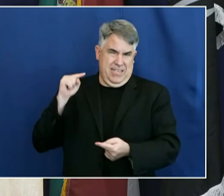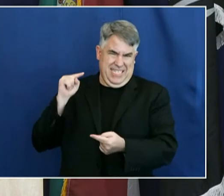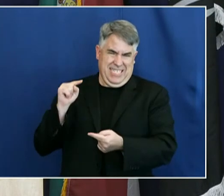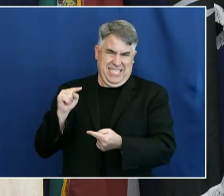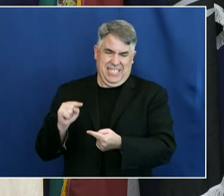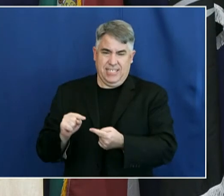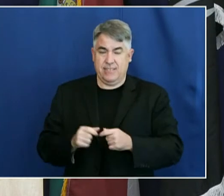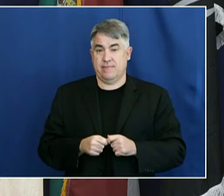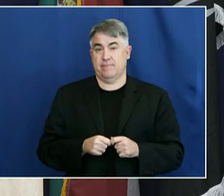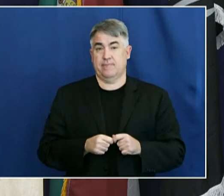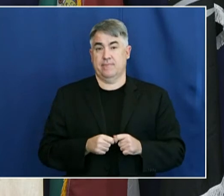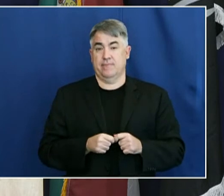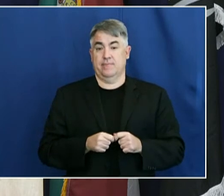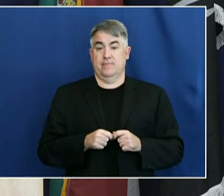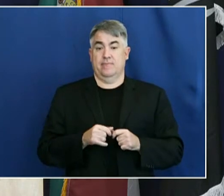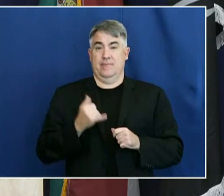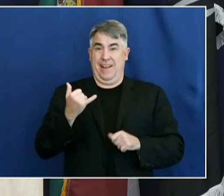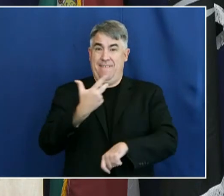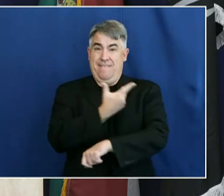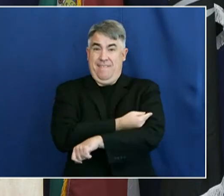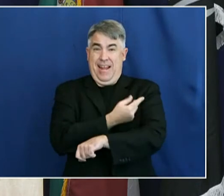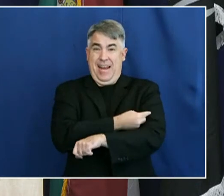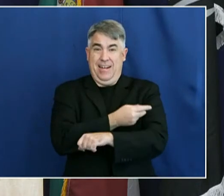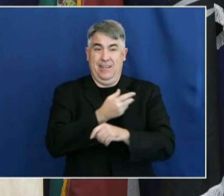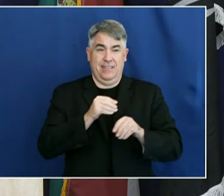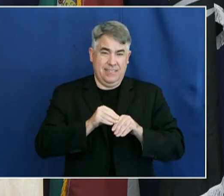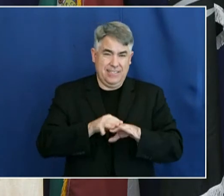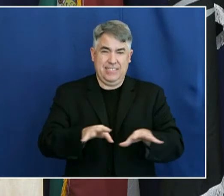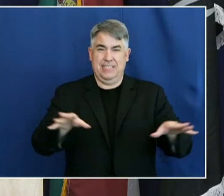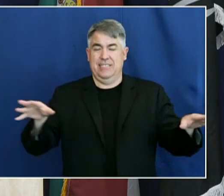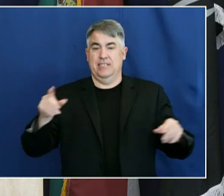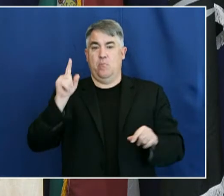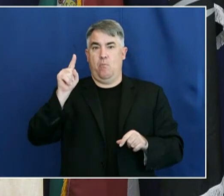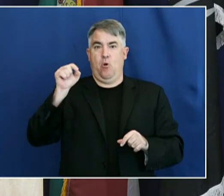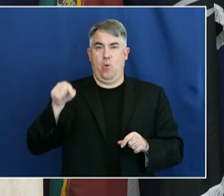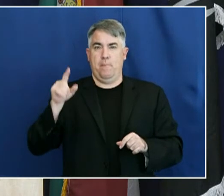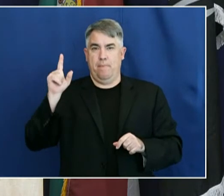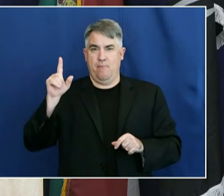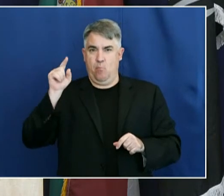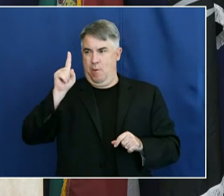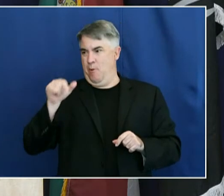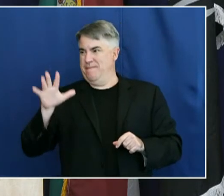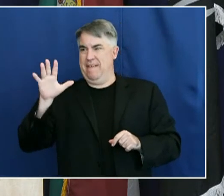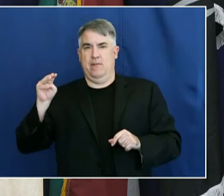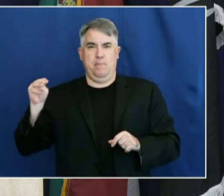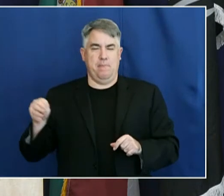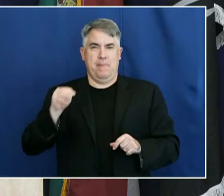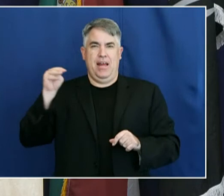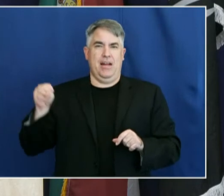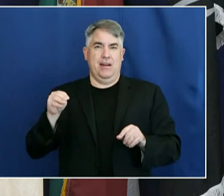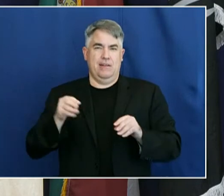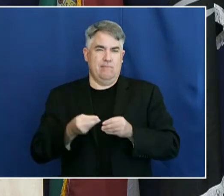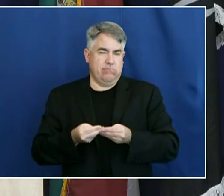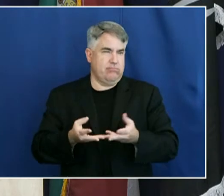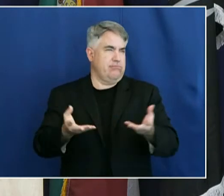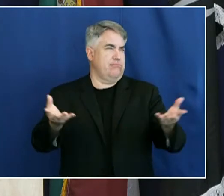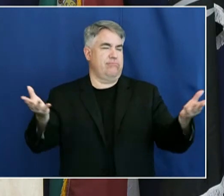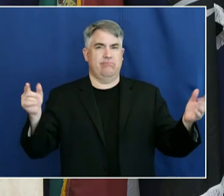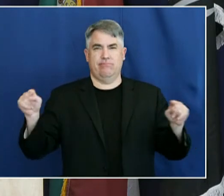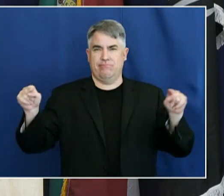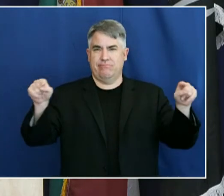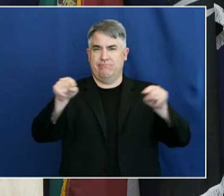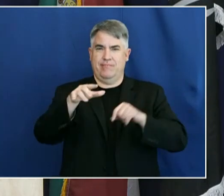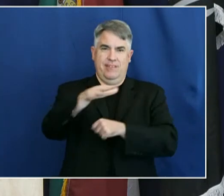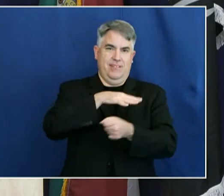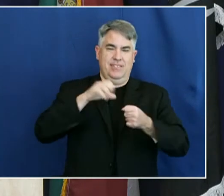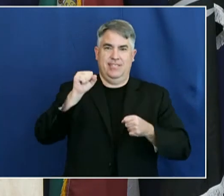1.5 million vaccines administered threshold, and San Diego continues to do incredibly well at very rapidly getting shots